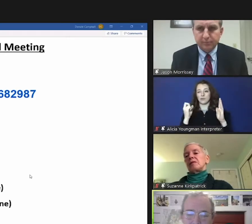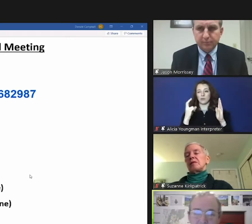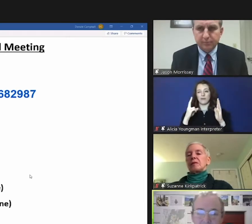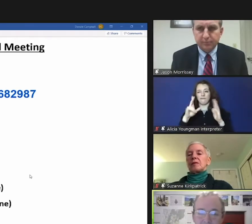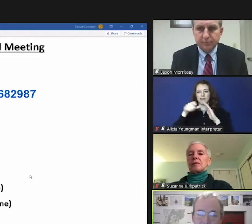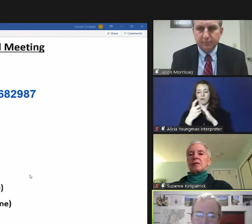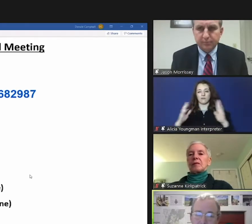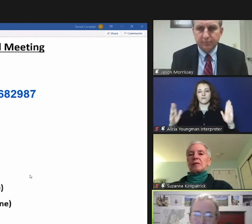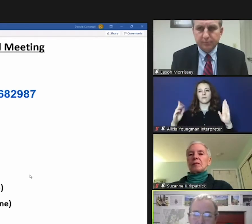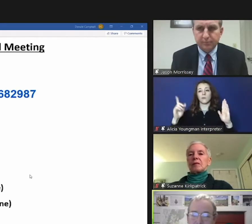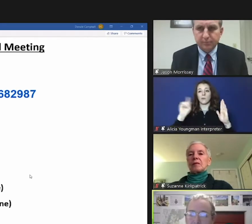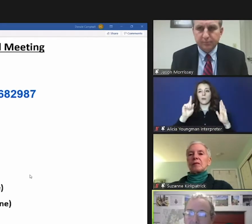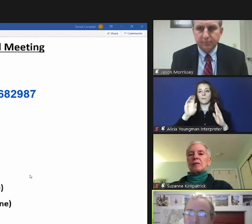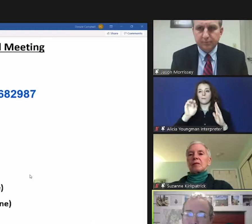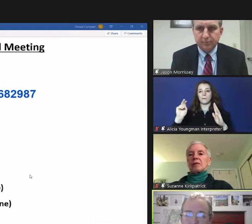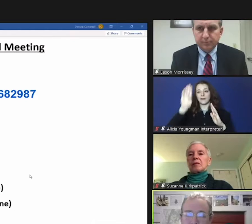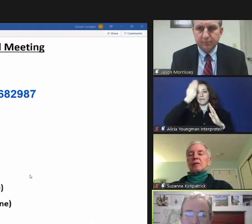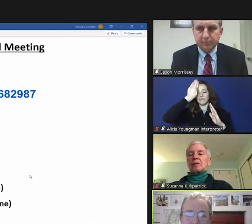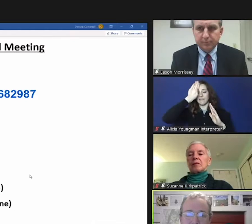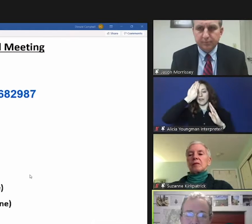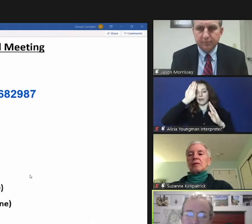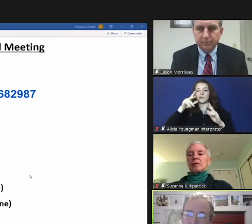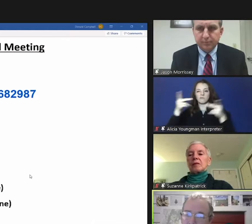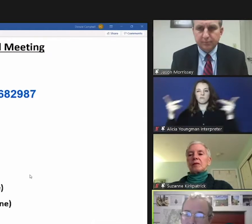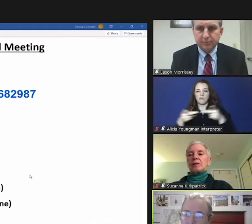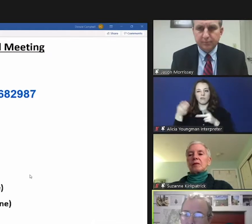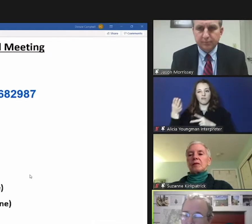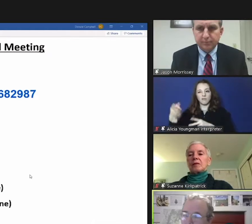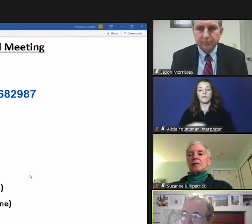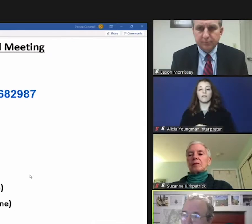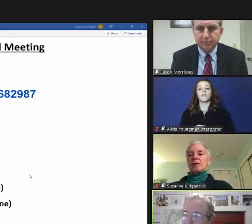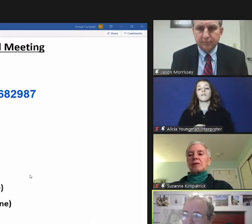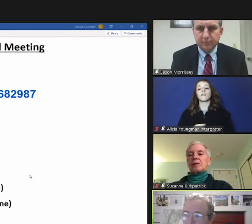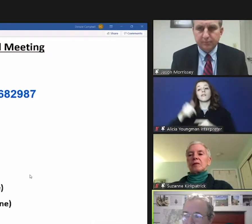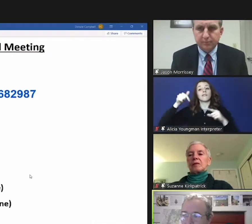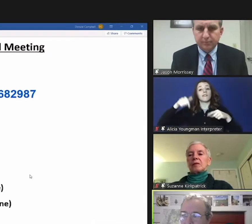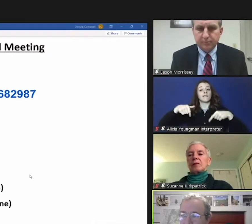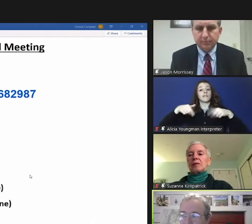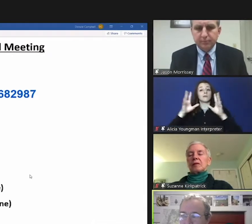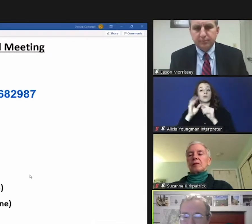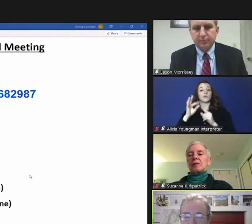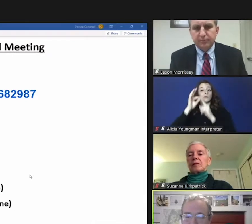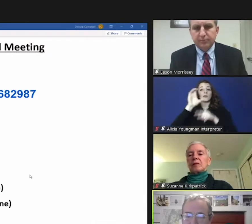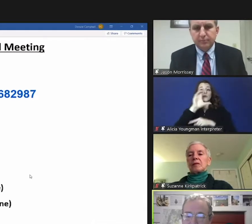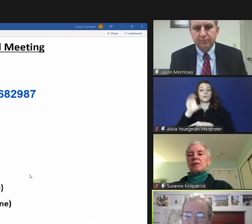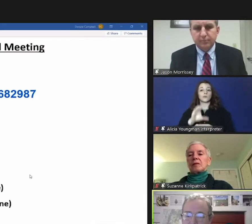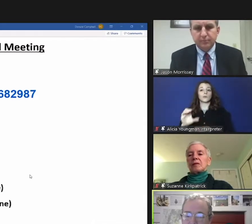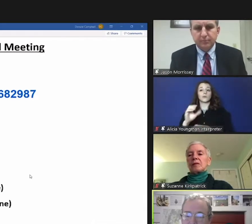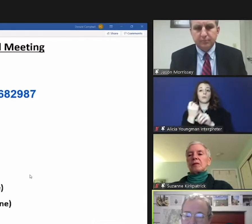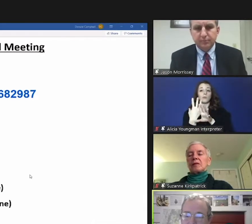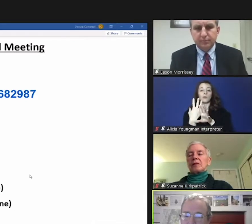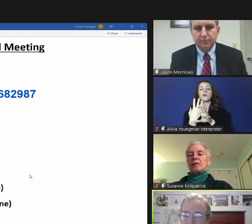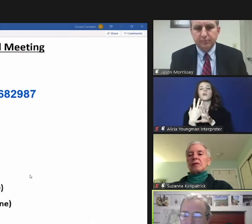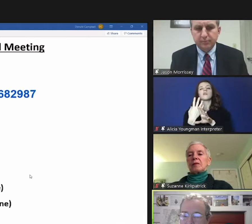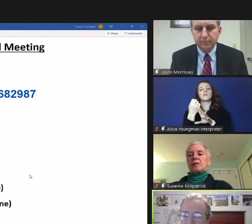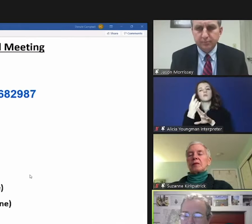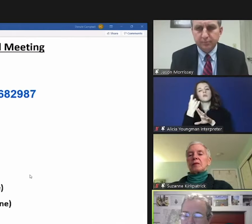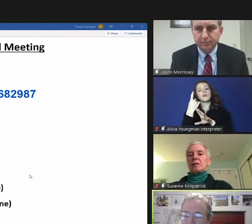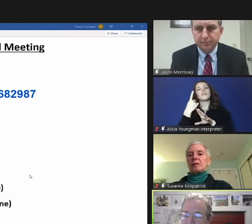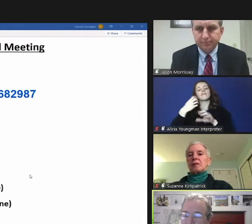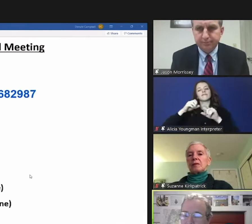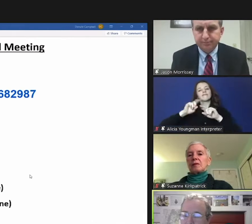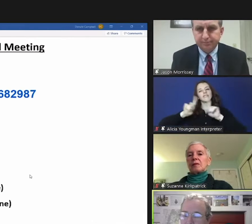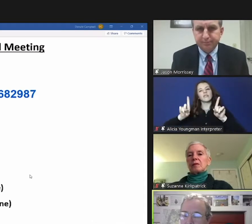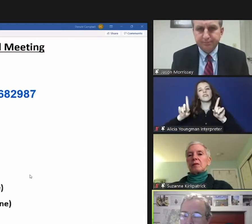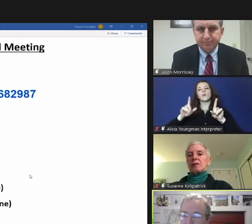Facility. This, unlike most of our meetings, this is on Zoom webinar, so the platform's a little bit different. You'll see